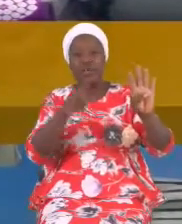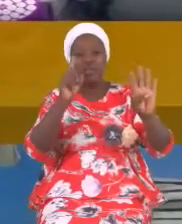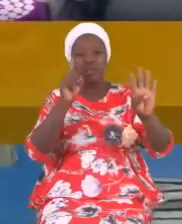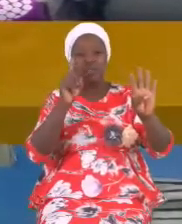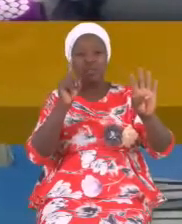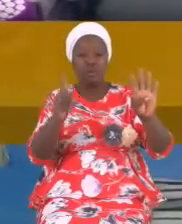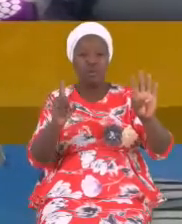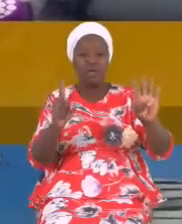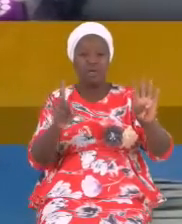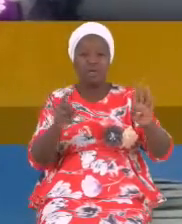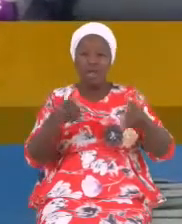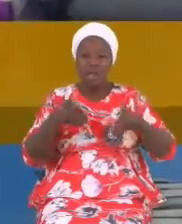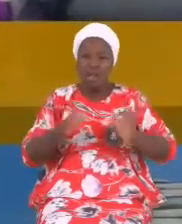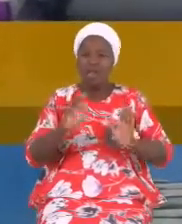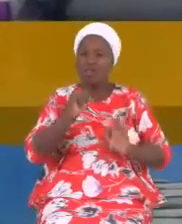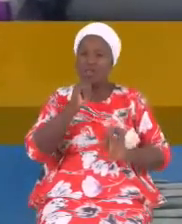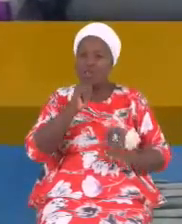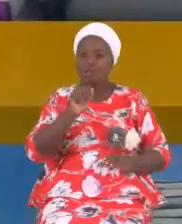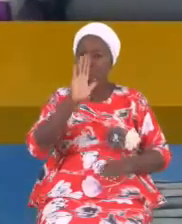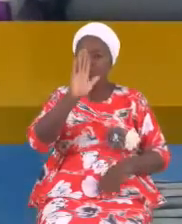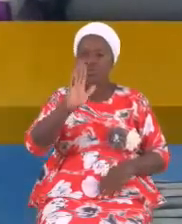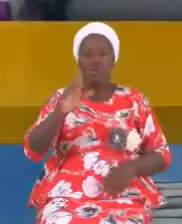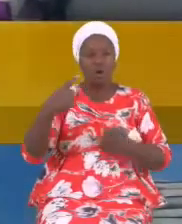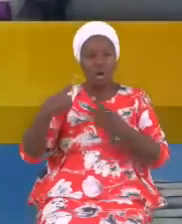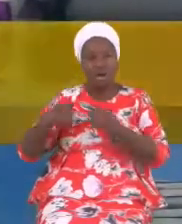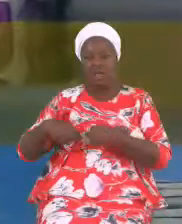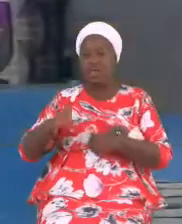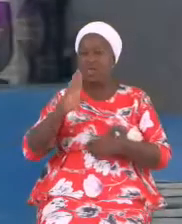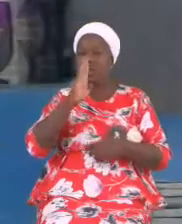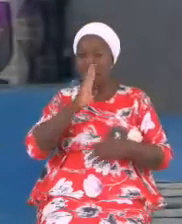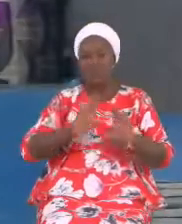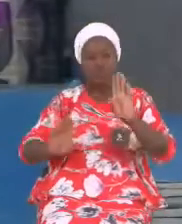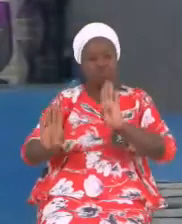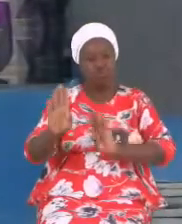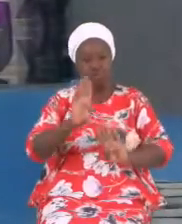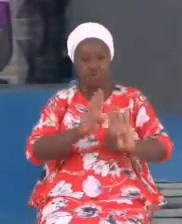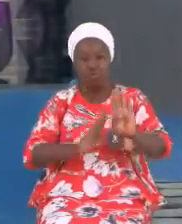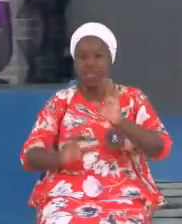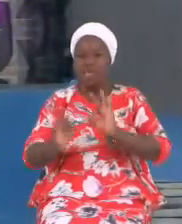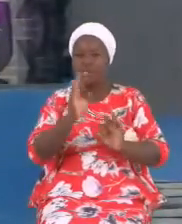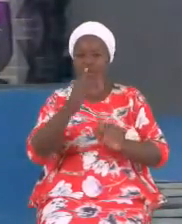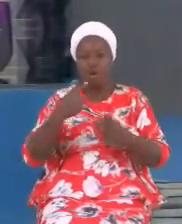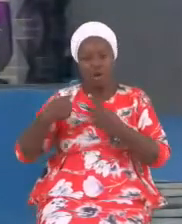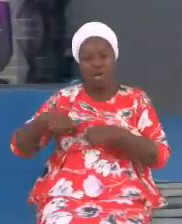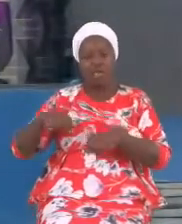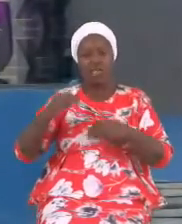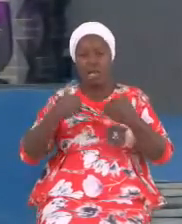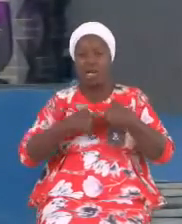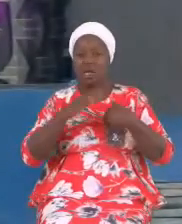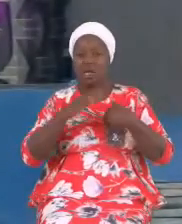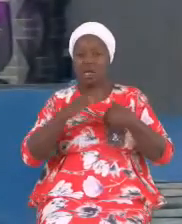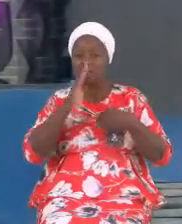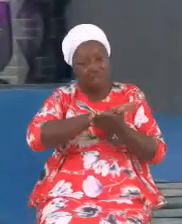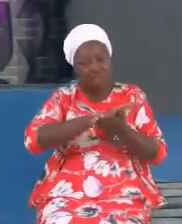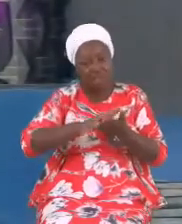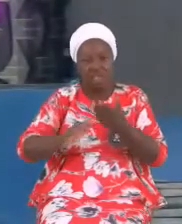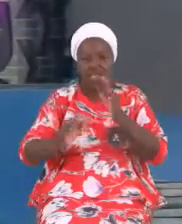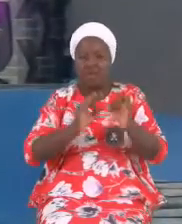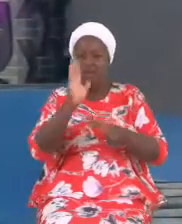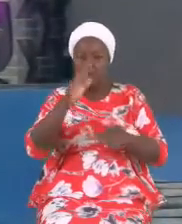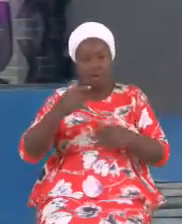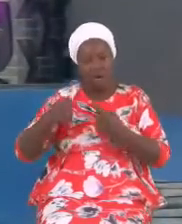troubled. If your heart has been cleansed, if your heart has been converted, if your heart has